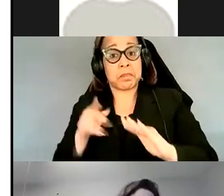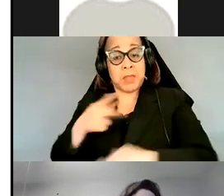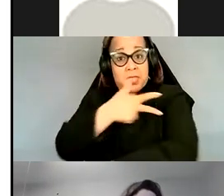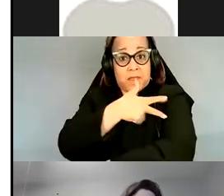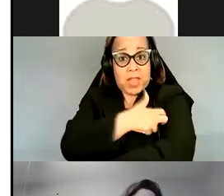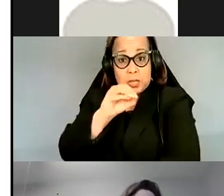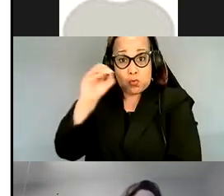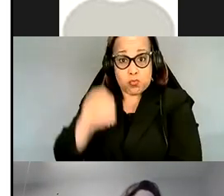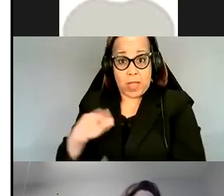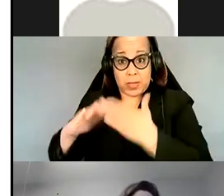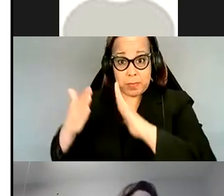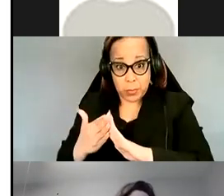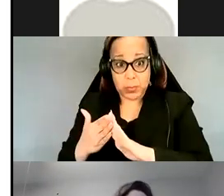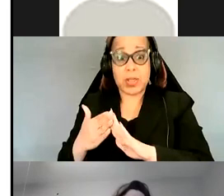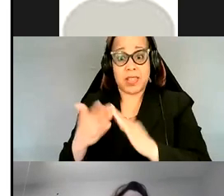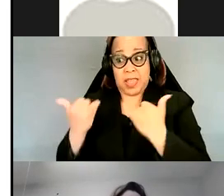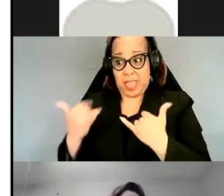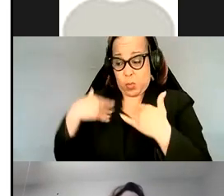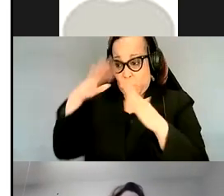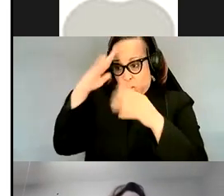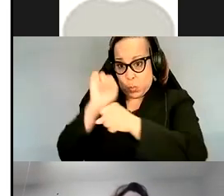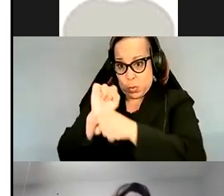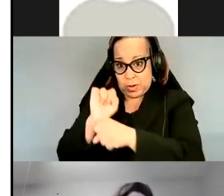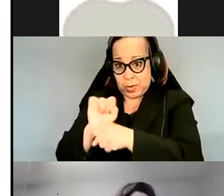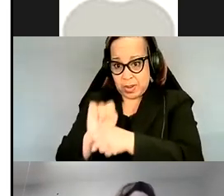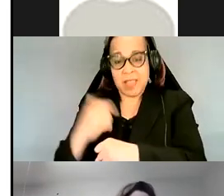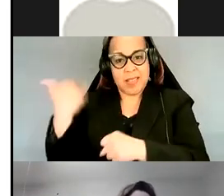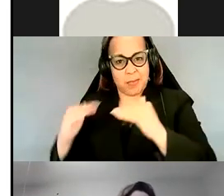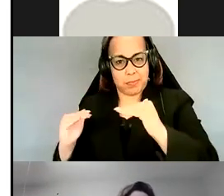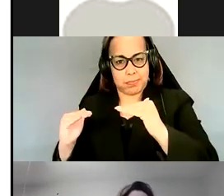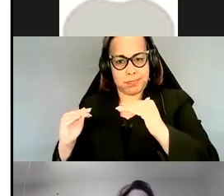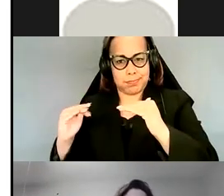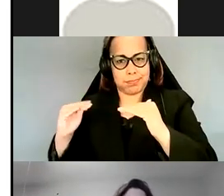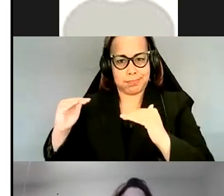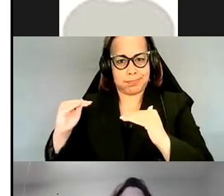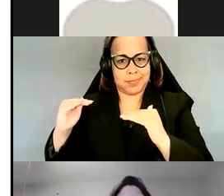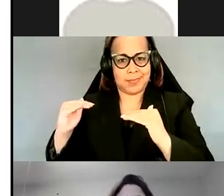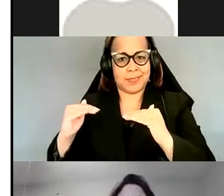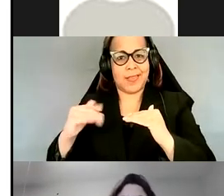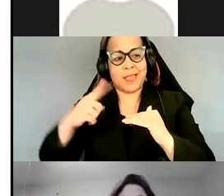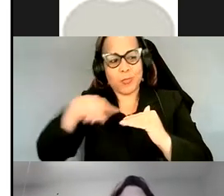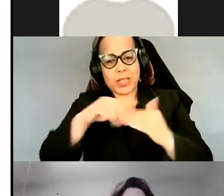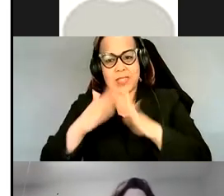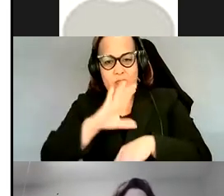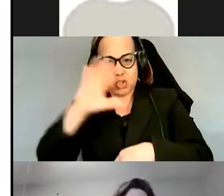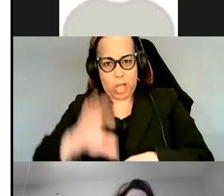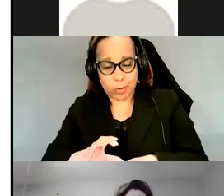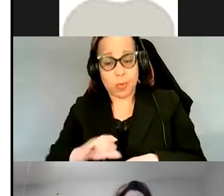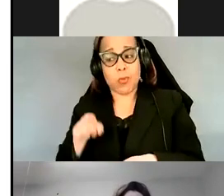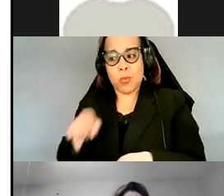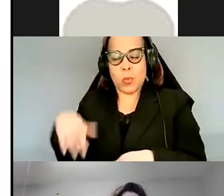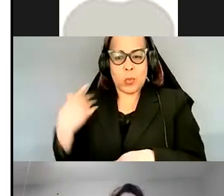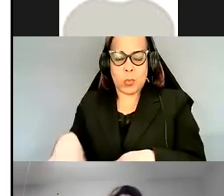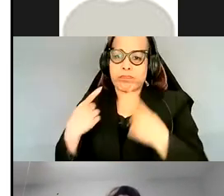vaccination rate in the communities we're actively working in is actually beating, in some cases, the rest of the city of Chicago, which is quite a feat